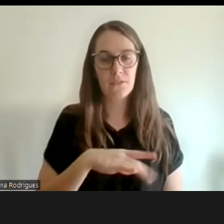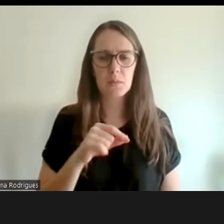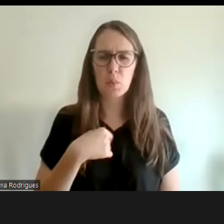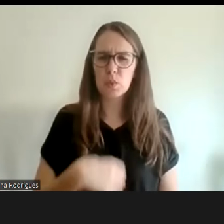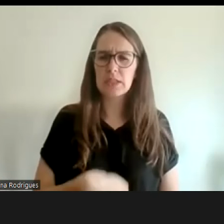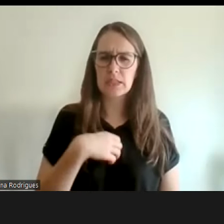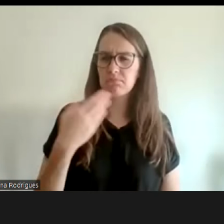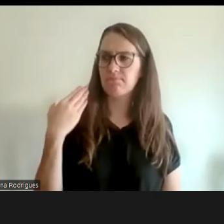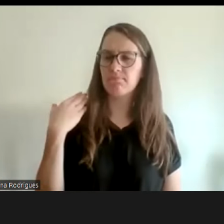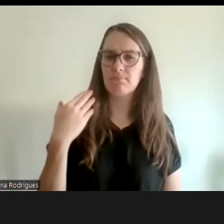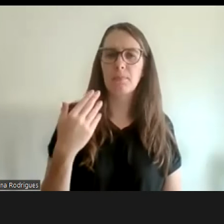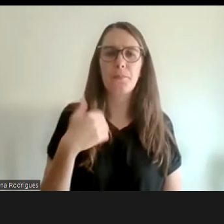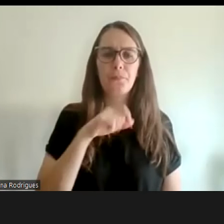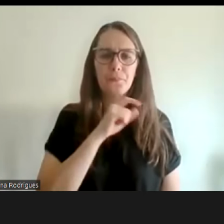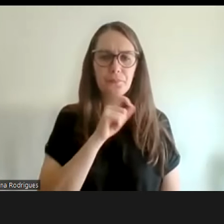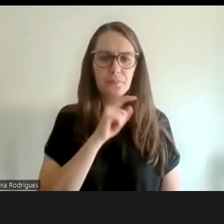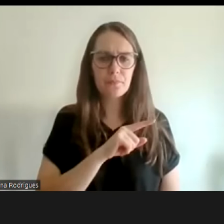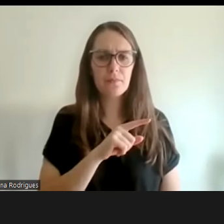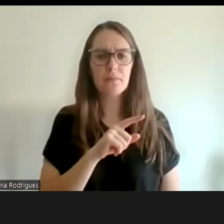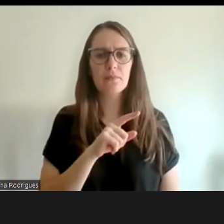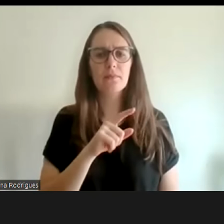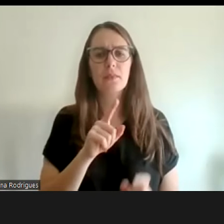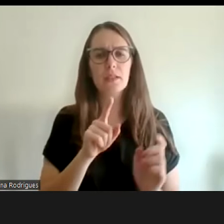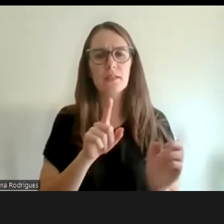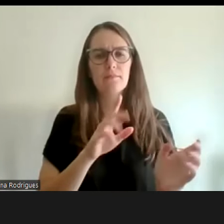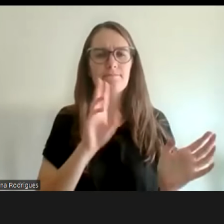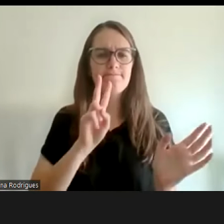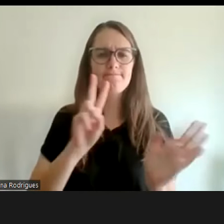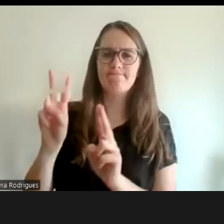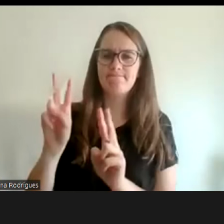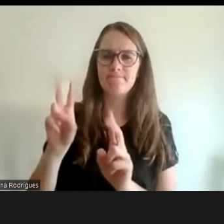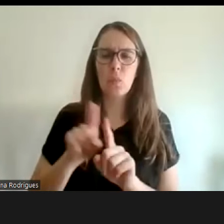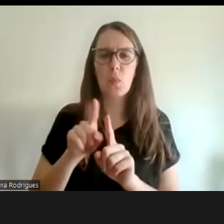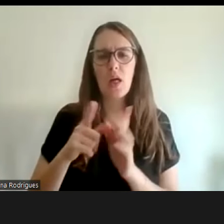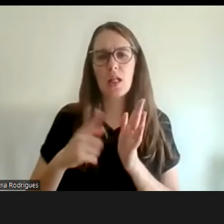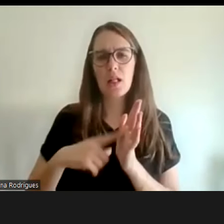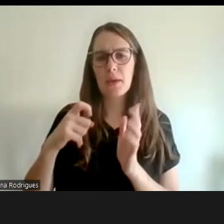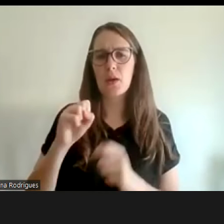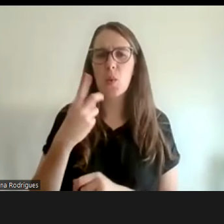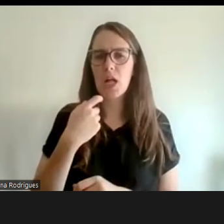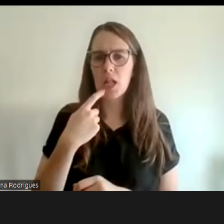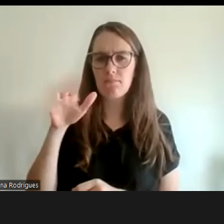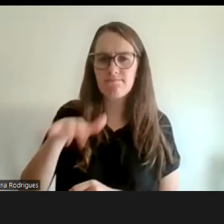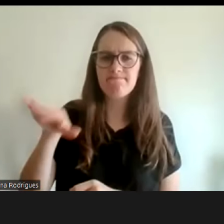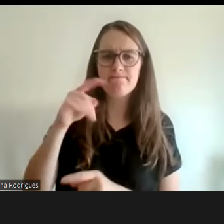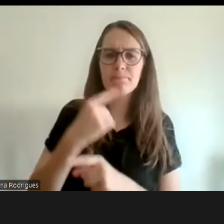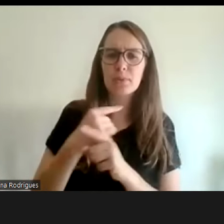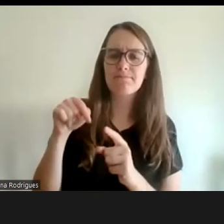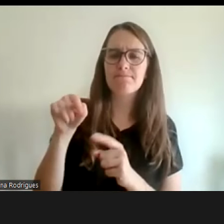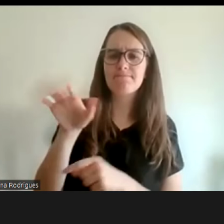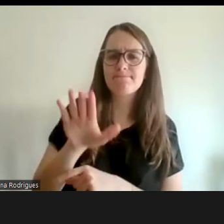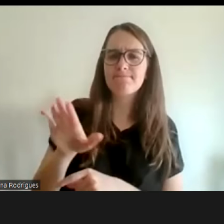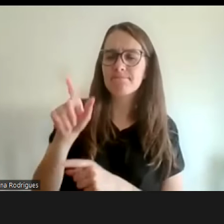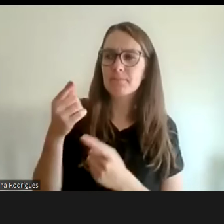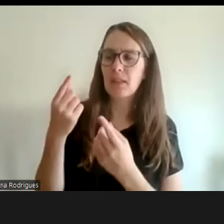we had sort of an eye toward the Anglo-American context, because there, this topic